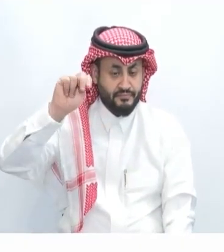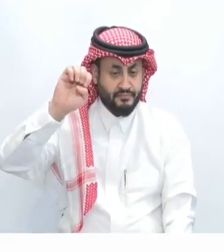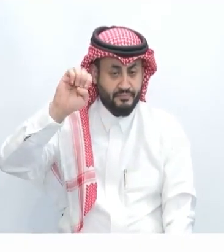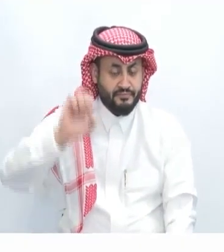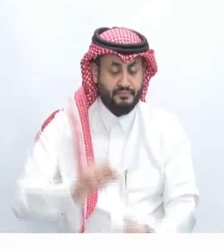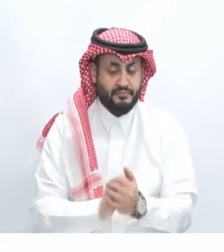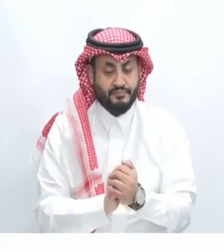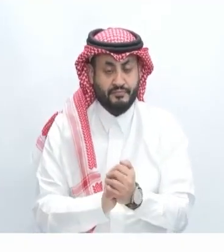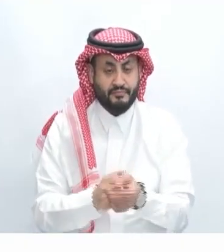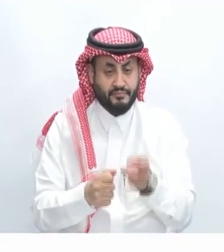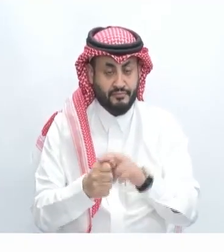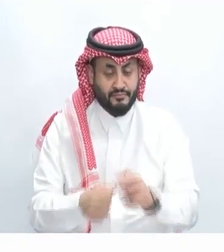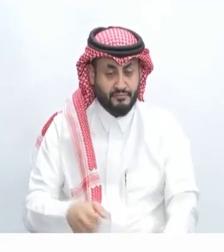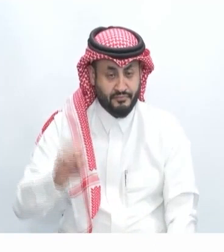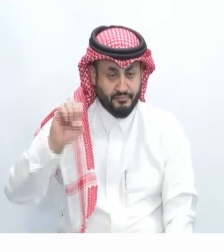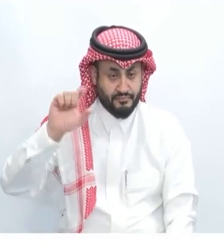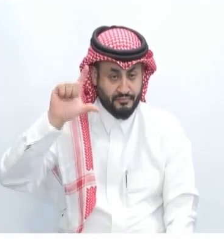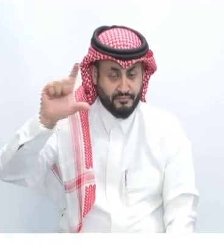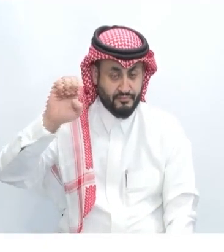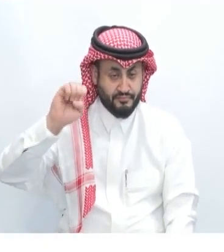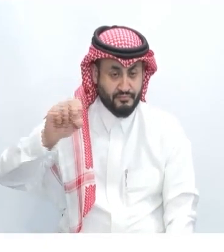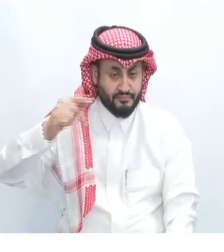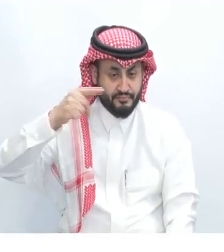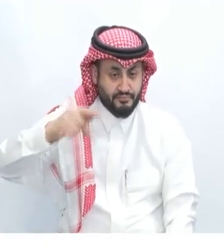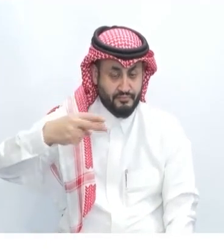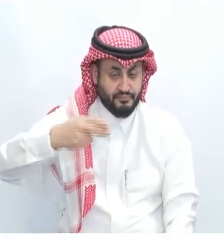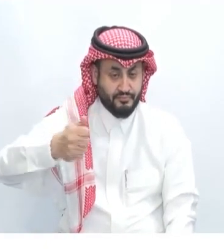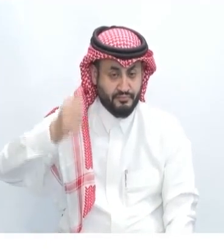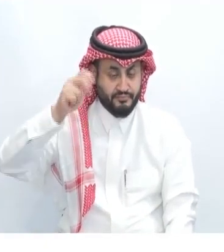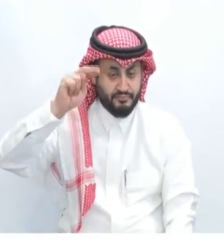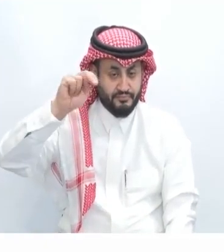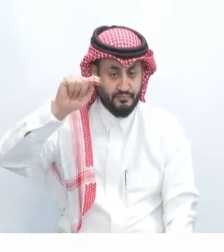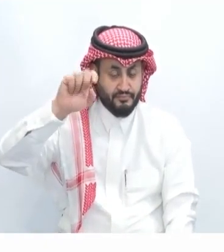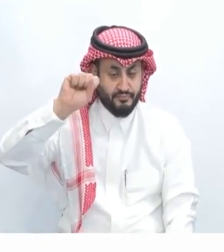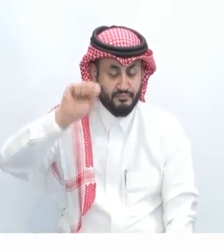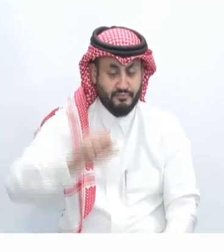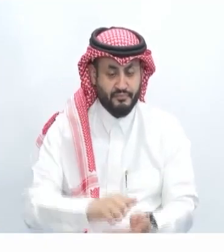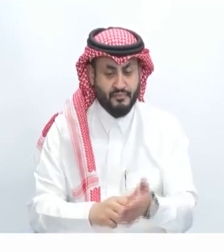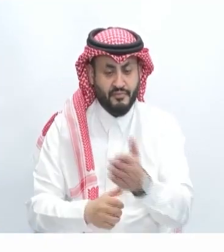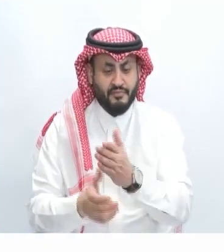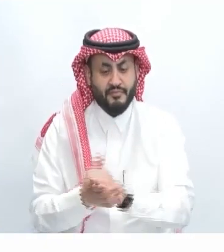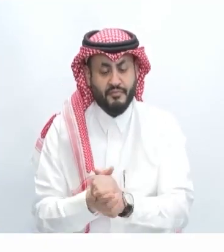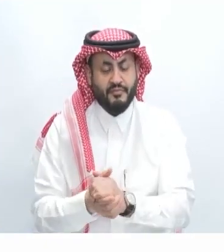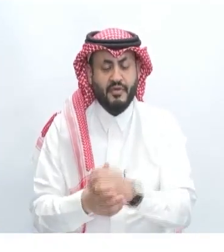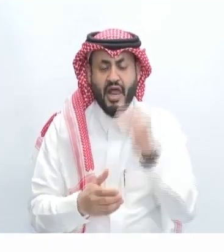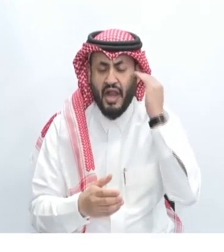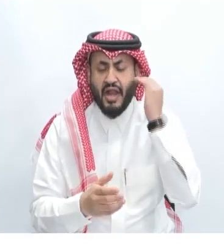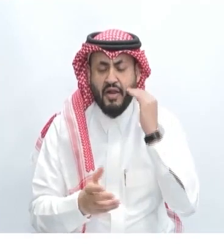Look, it's an elephant." And the sister says, "Elephants are